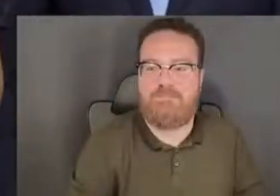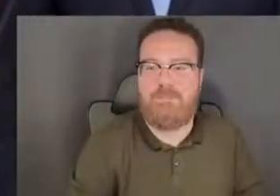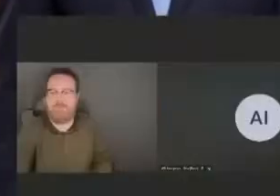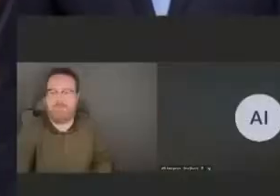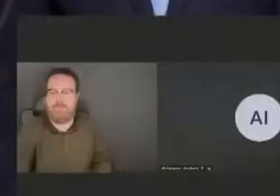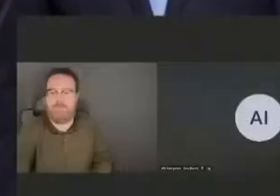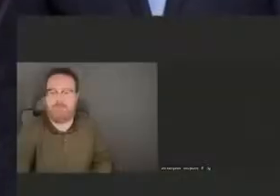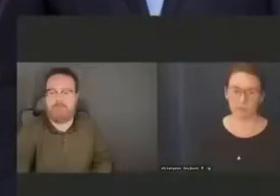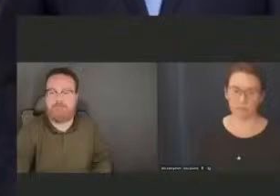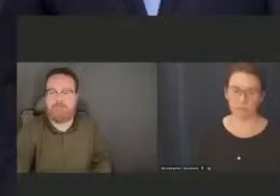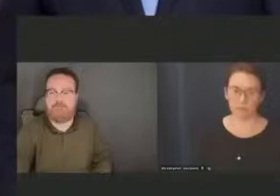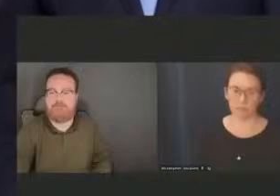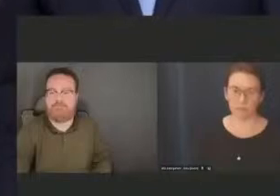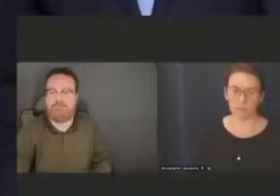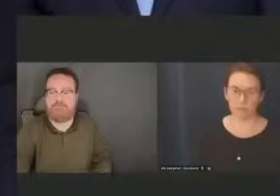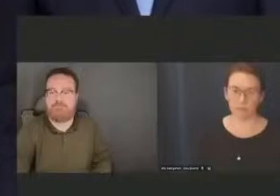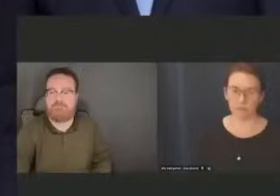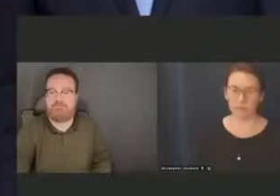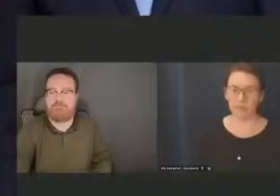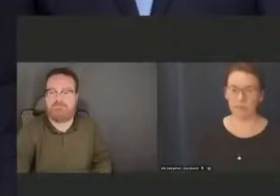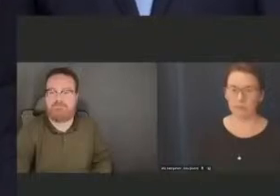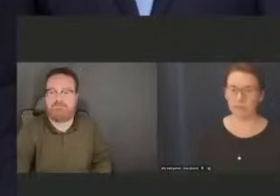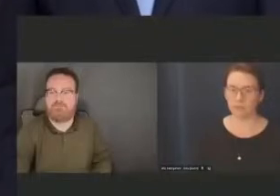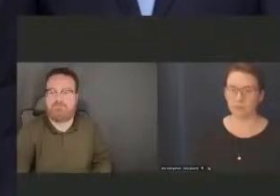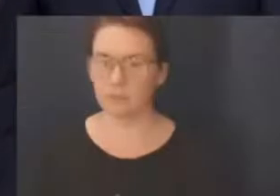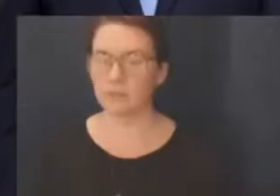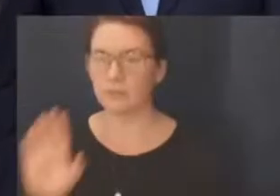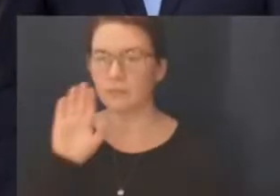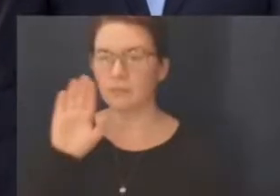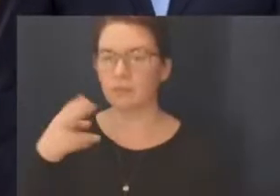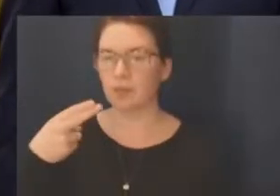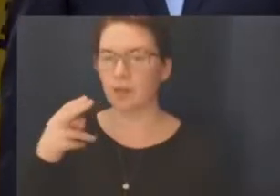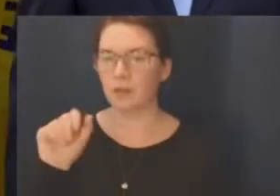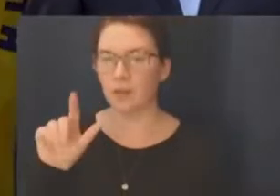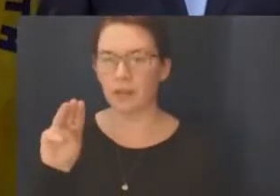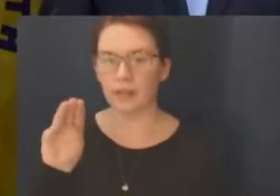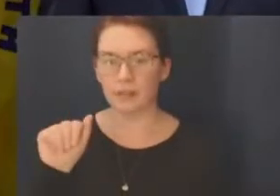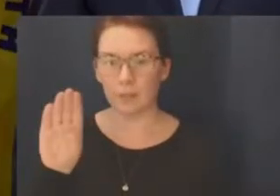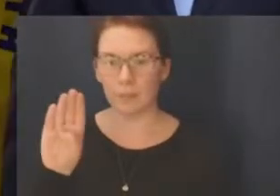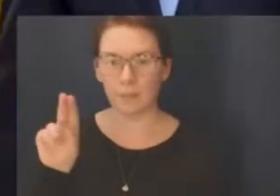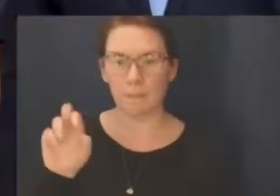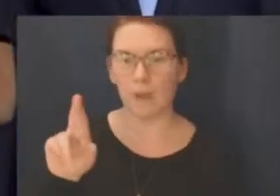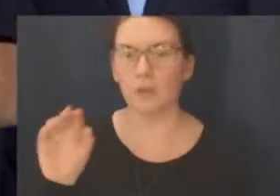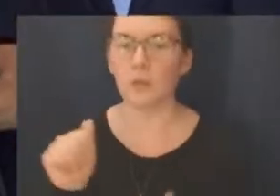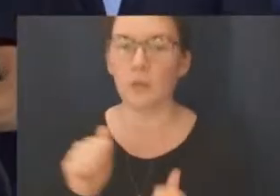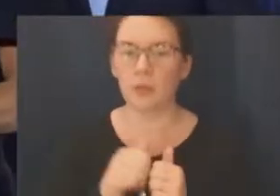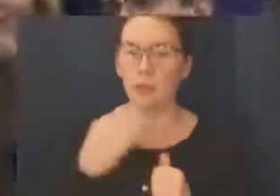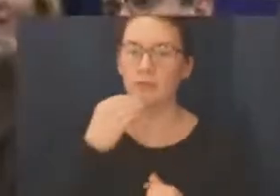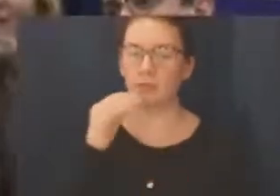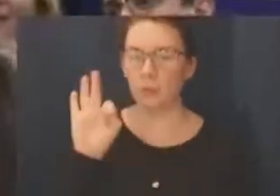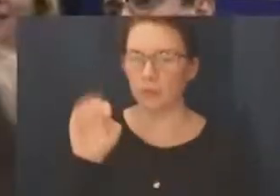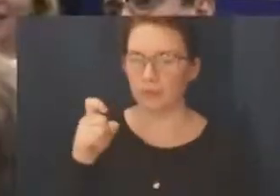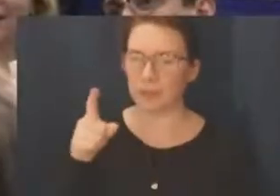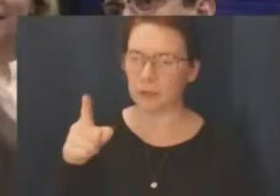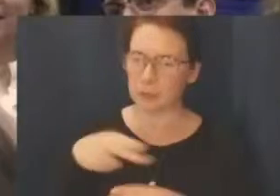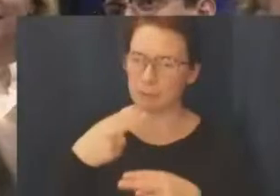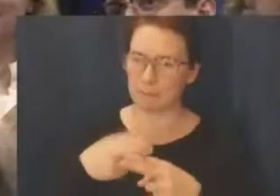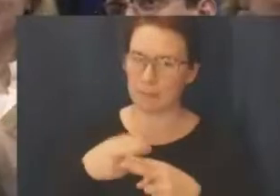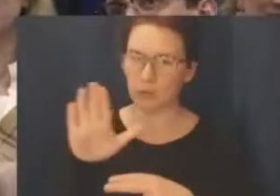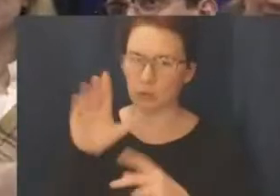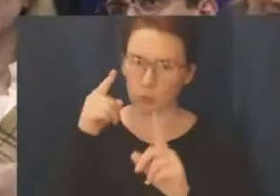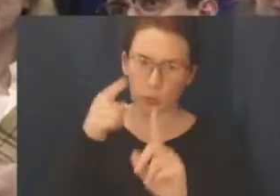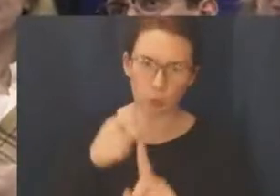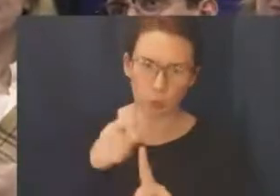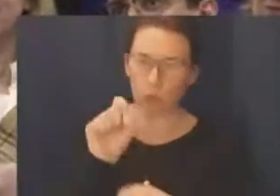Hi, Helena Bottomiller-Evich with Food Fix. You mentioned the goal is to work with the food industry to get the most of the